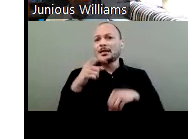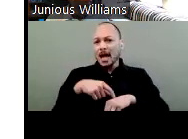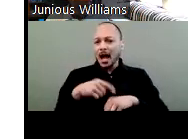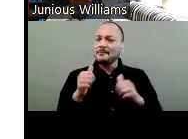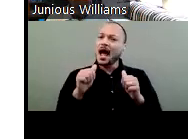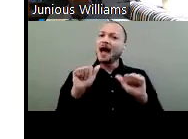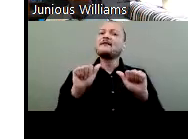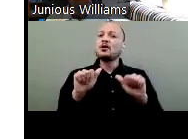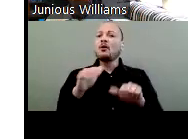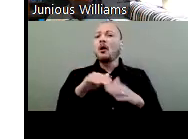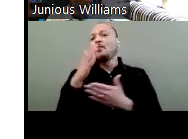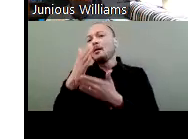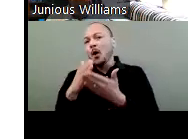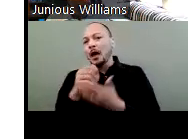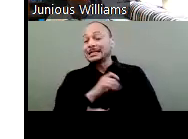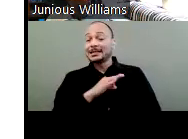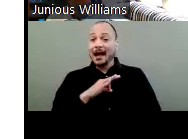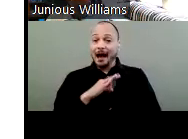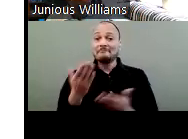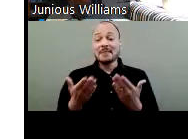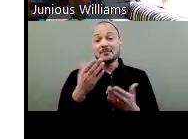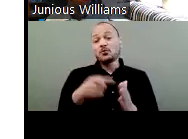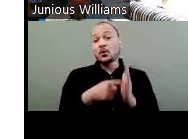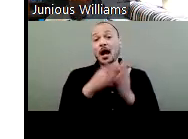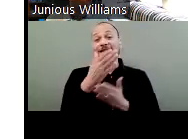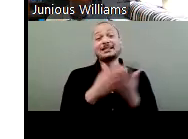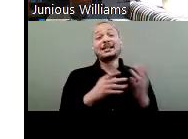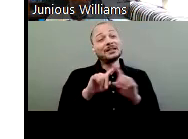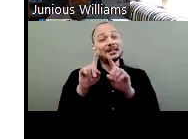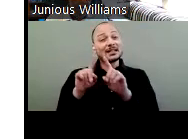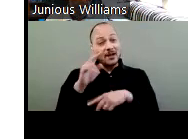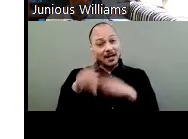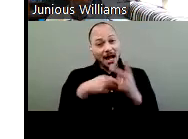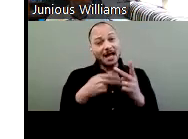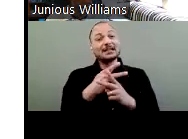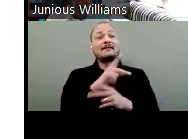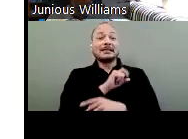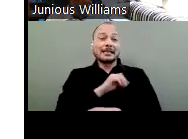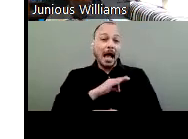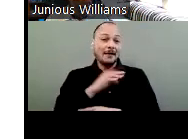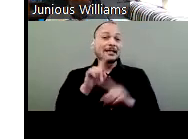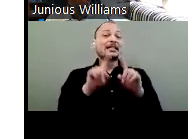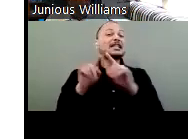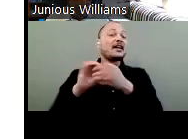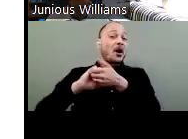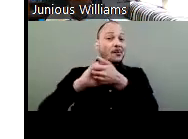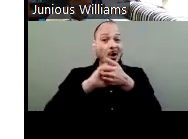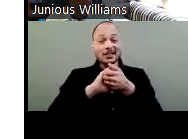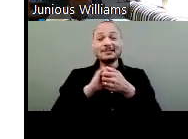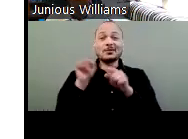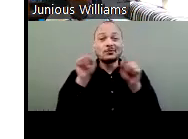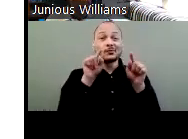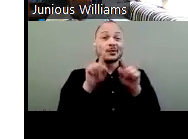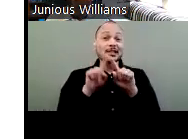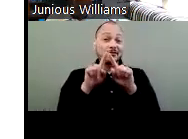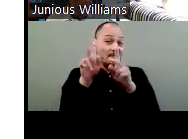effort on the part of staff. It may require some different sort of staff or different partnerships with people.